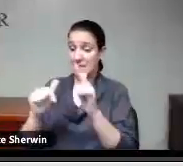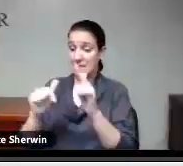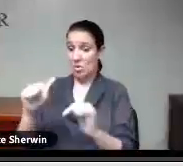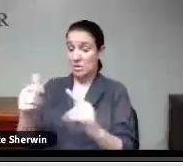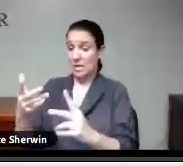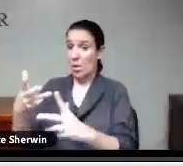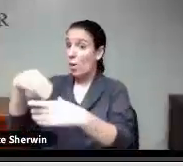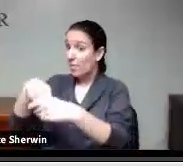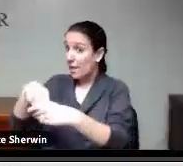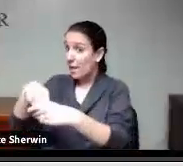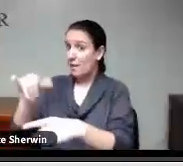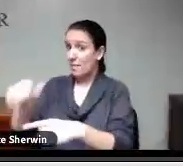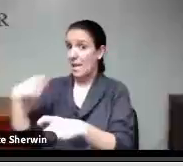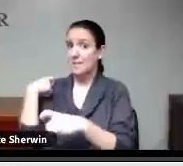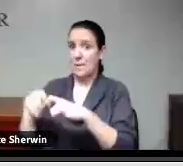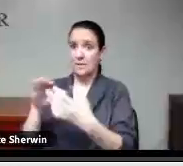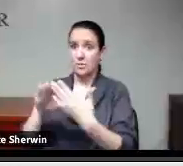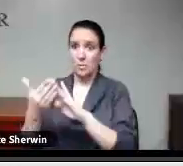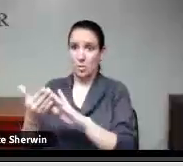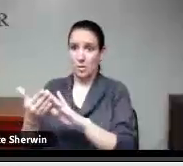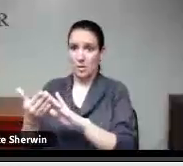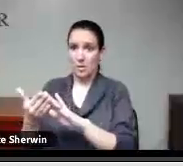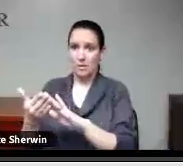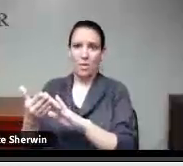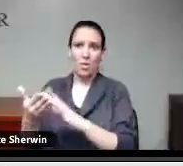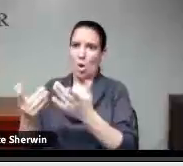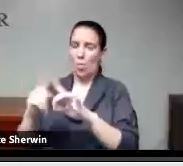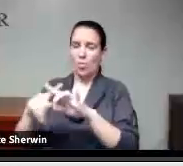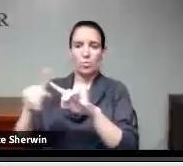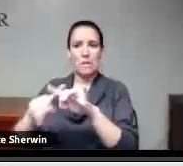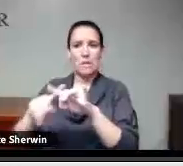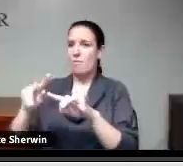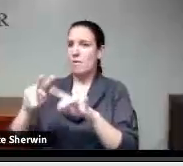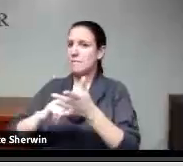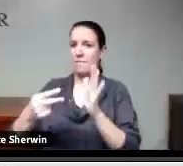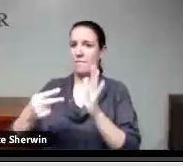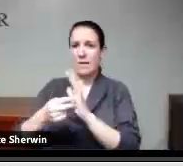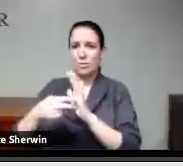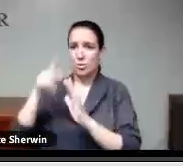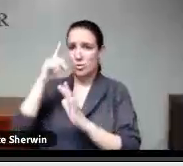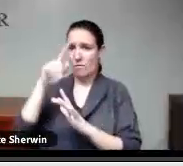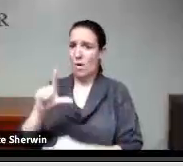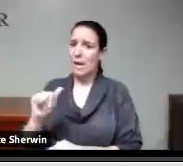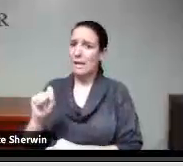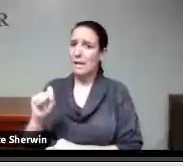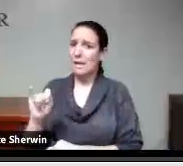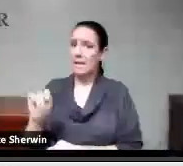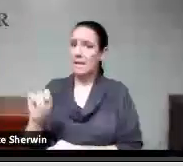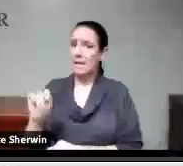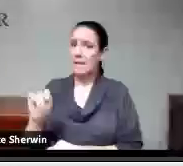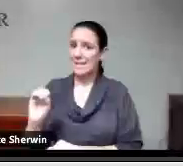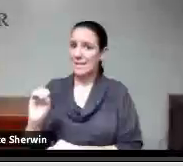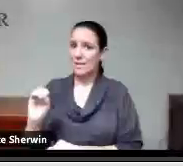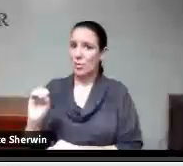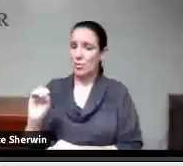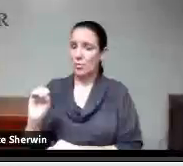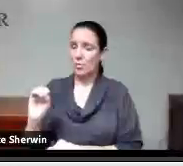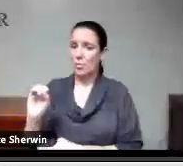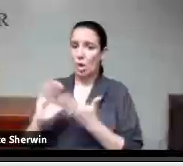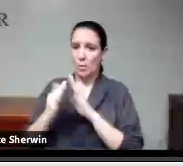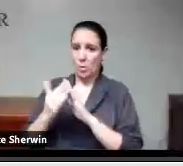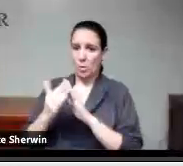many different definitions of Latino and a lot of different people who identify under this very large umbrella. And